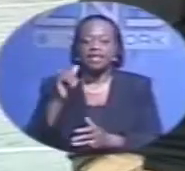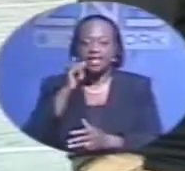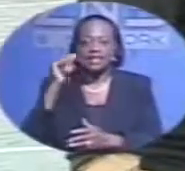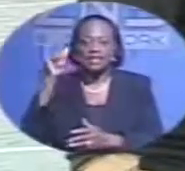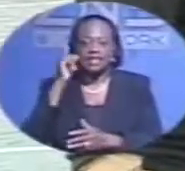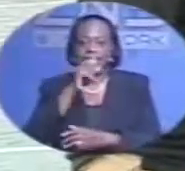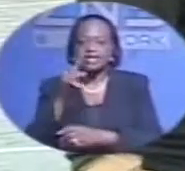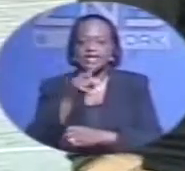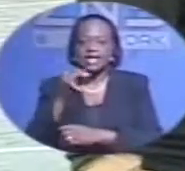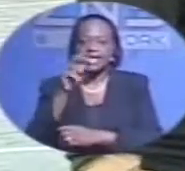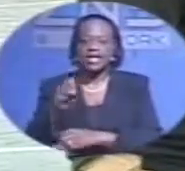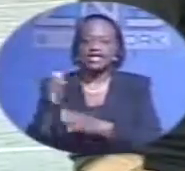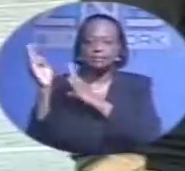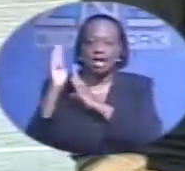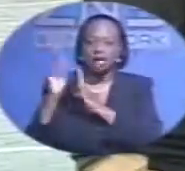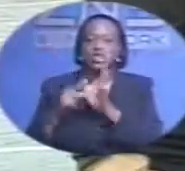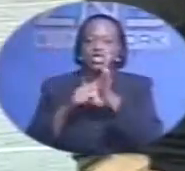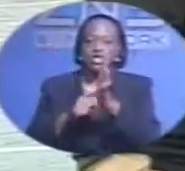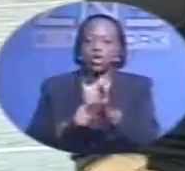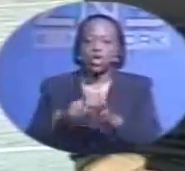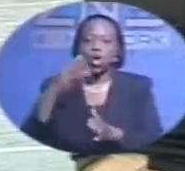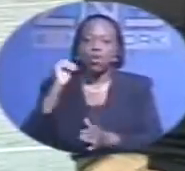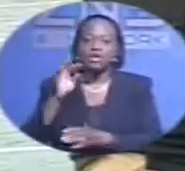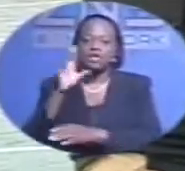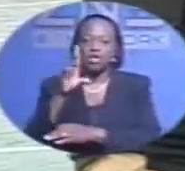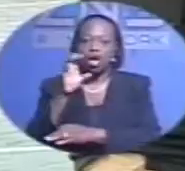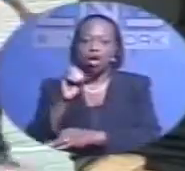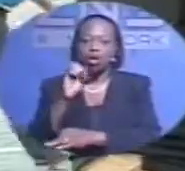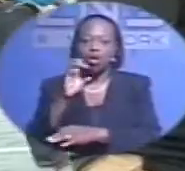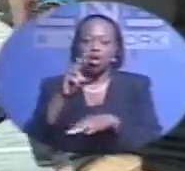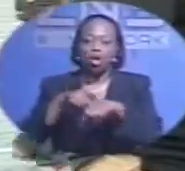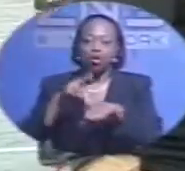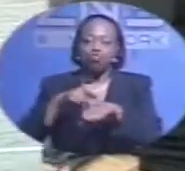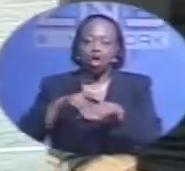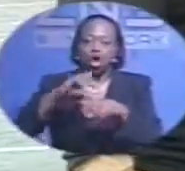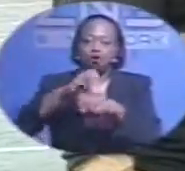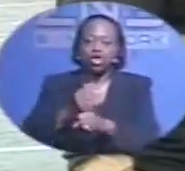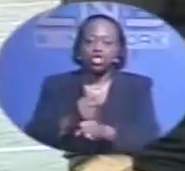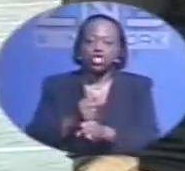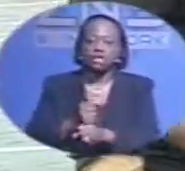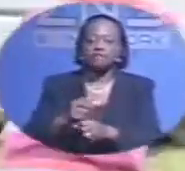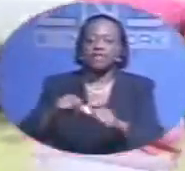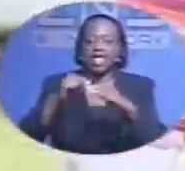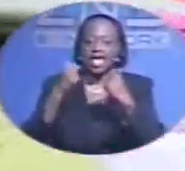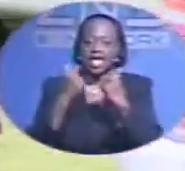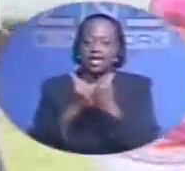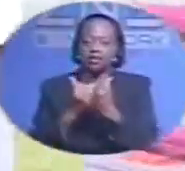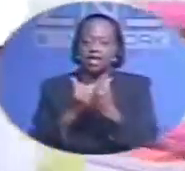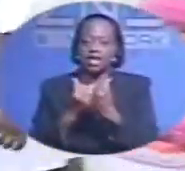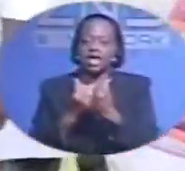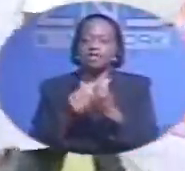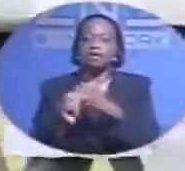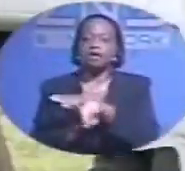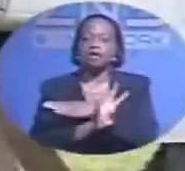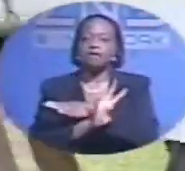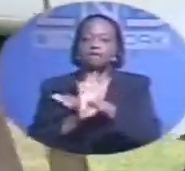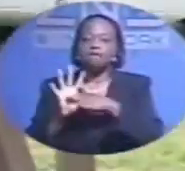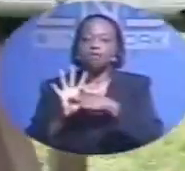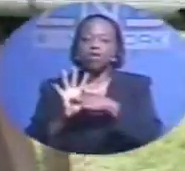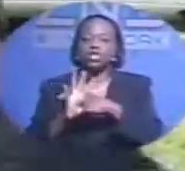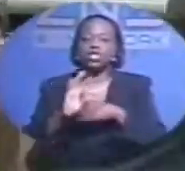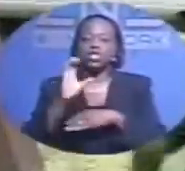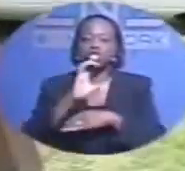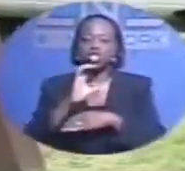Yesterday, the ZNS Bahamas Showcase was in the Rock Crusher area canvassing the Mount Moriah and Fort Charlotte communities. Residents